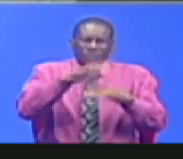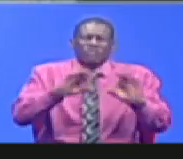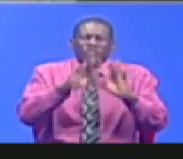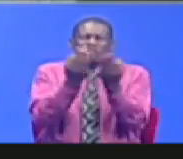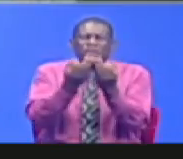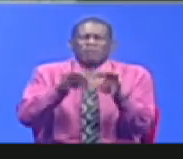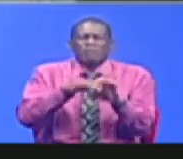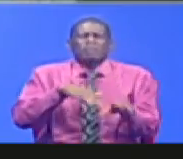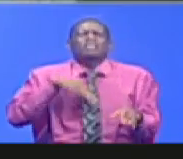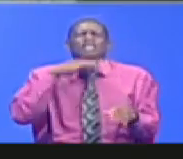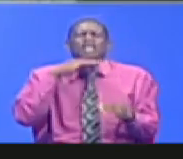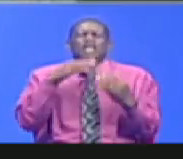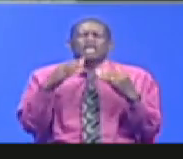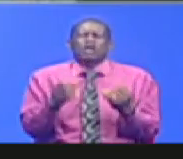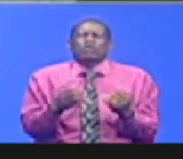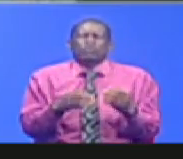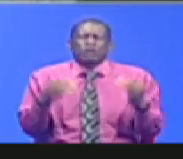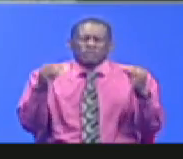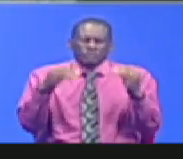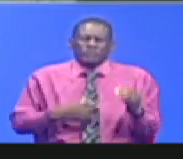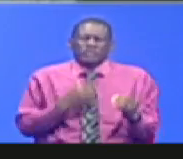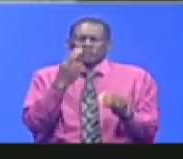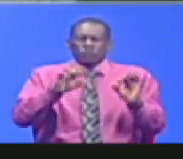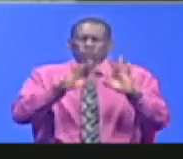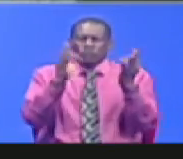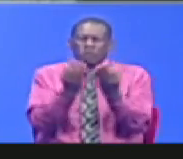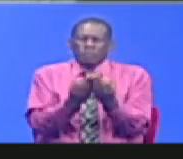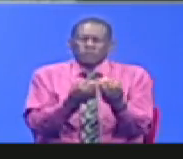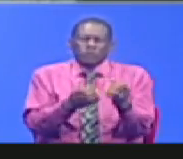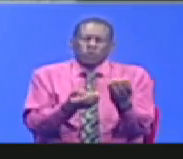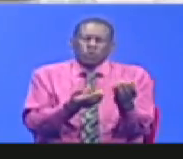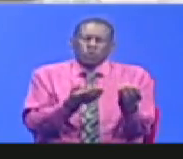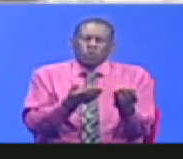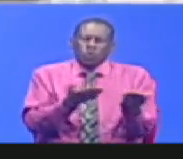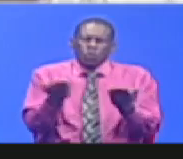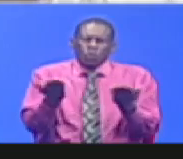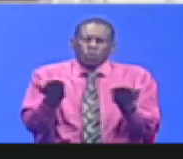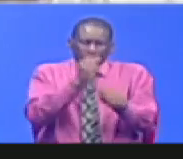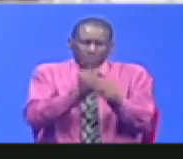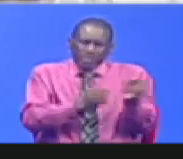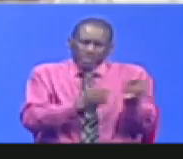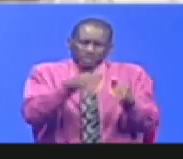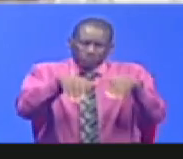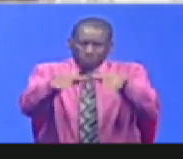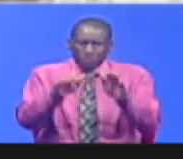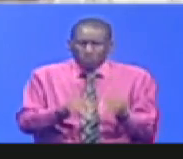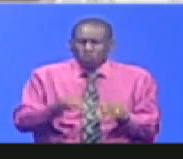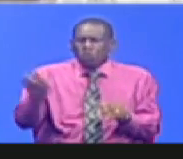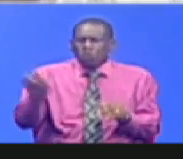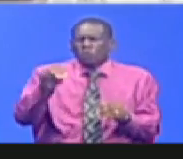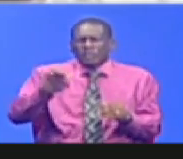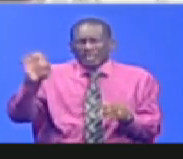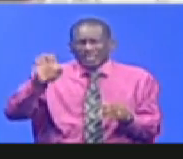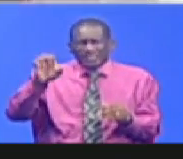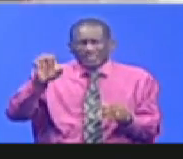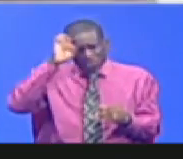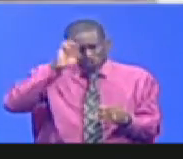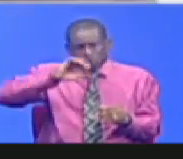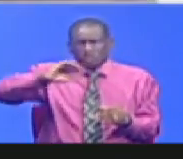who are making burial arrangements. NTV's Zainab Ismail has the details. Munyaka Estate in Eldoret